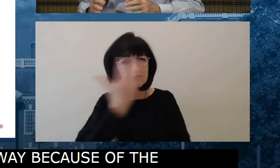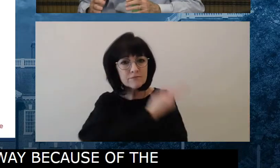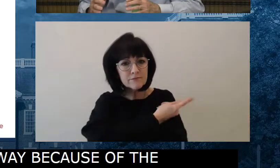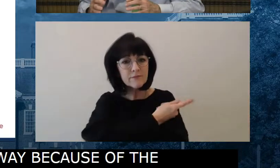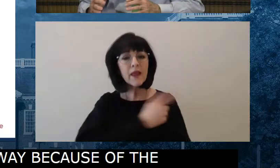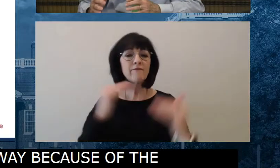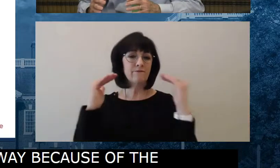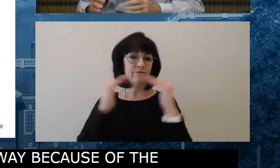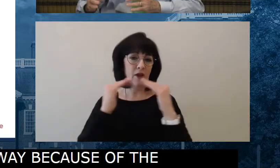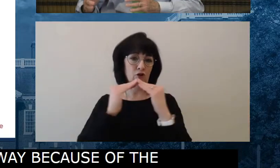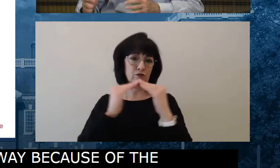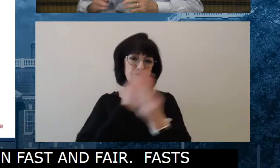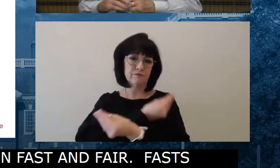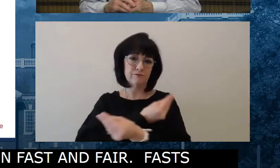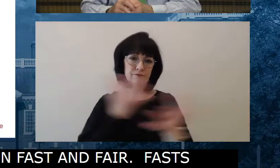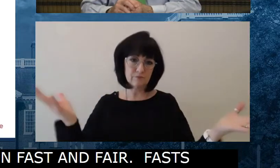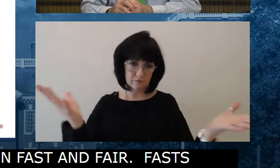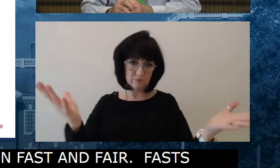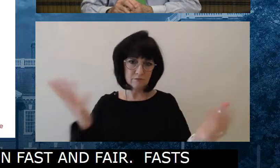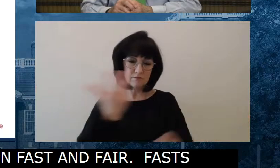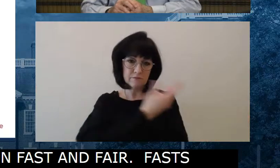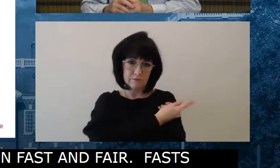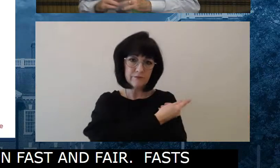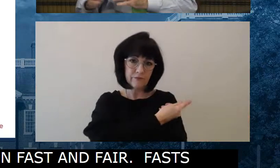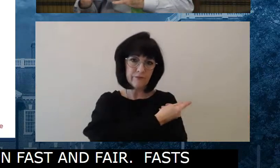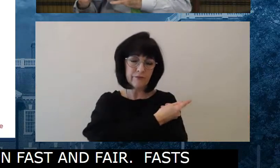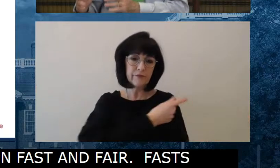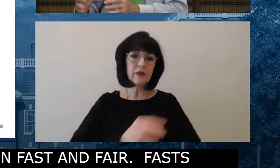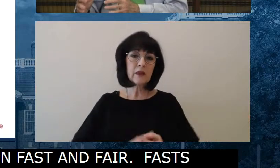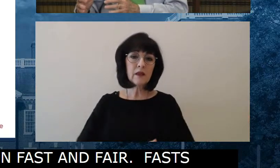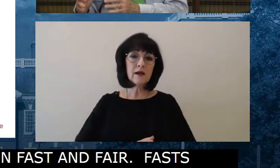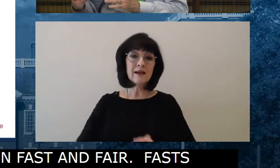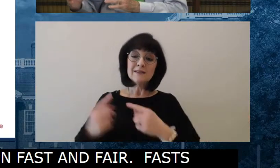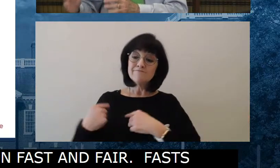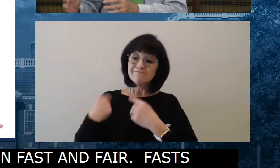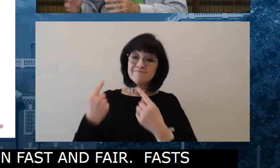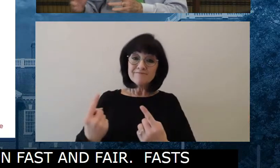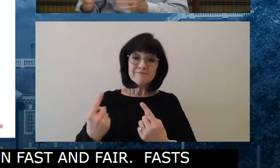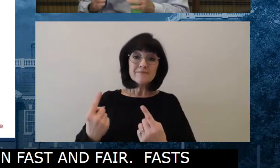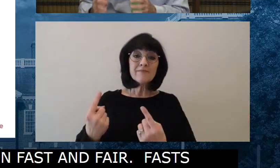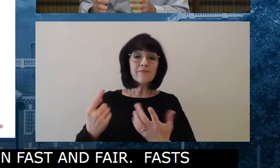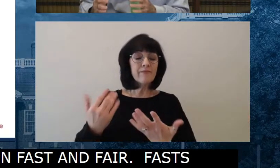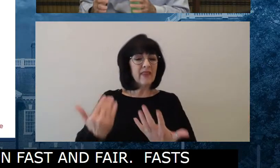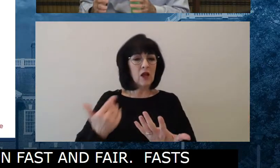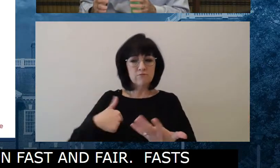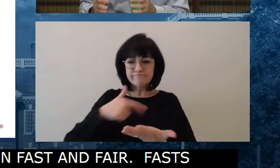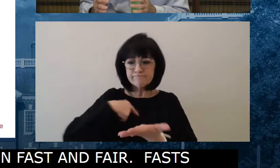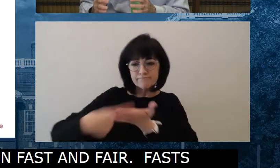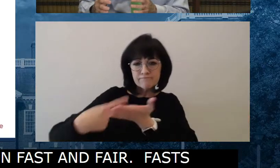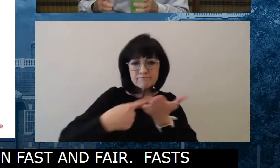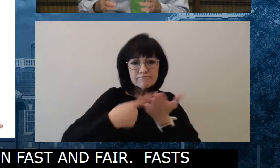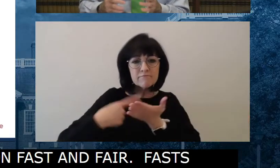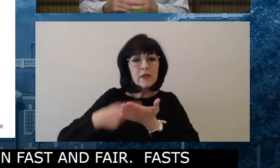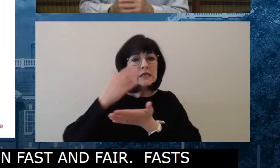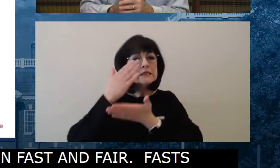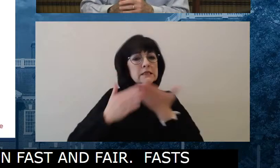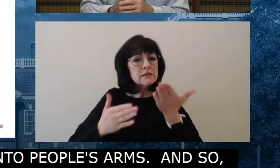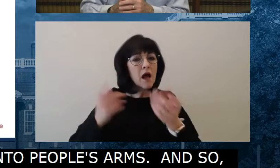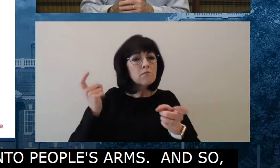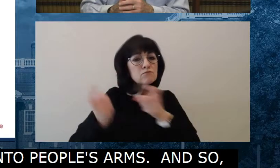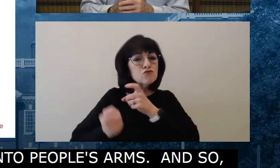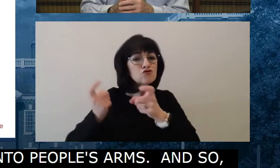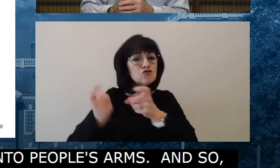some changes that we've been thinking about for a couple of weeks now to accelerate or collapse the phases. You'll remember we